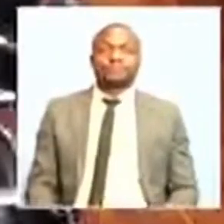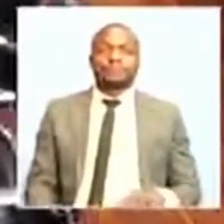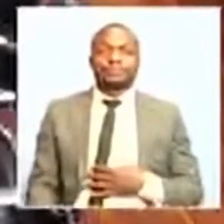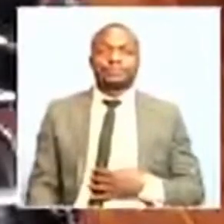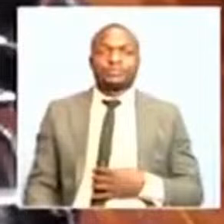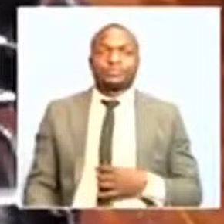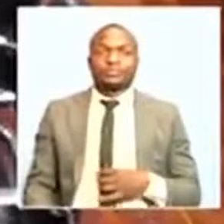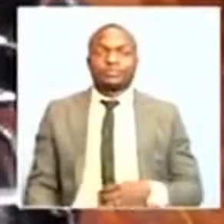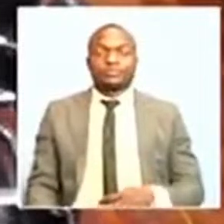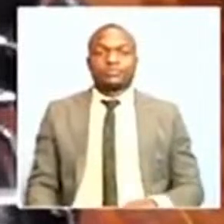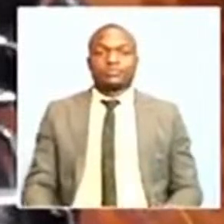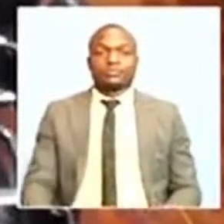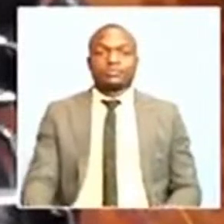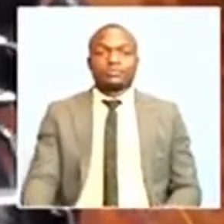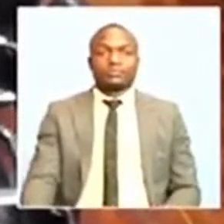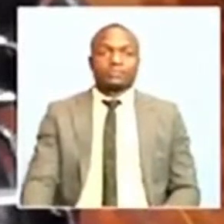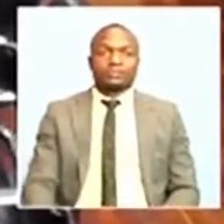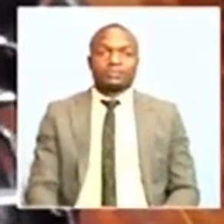Thank you.